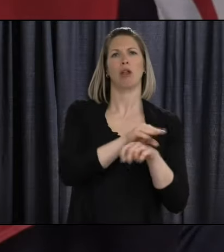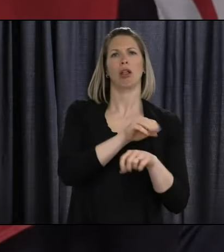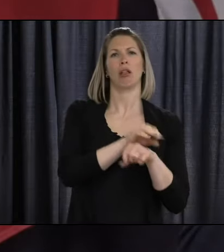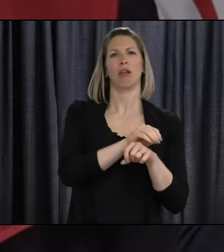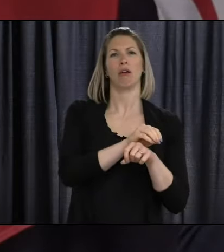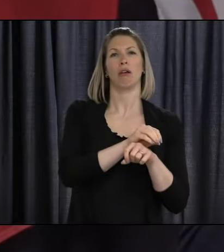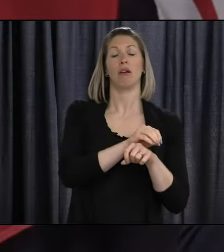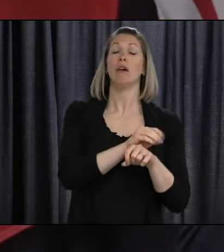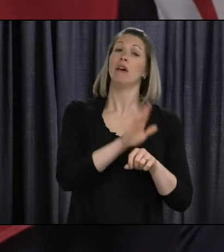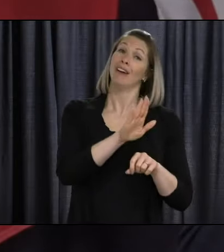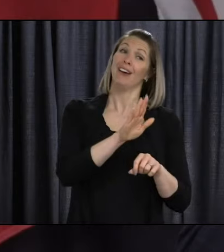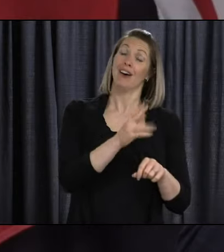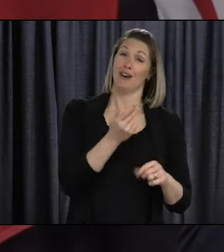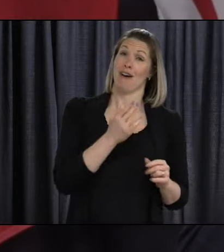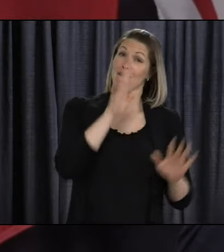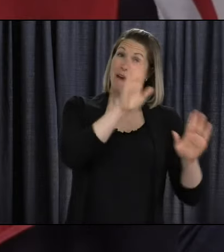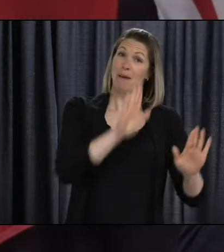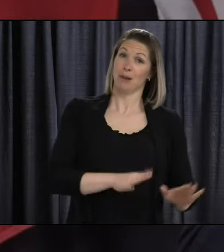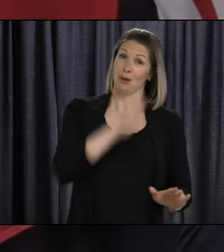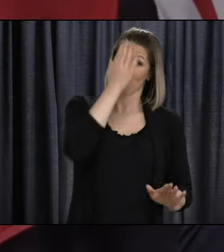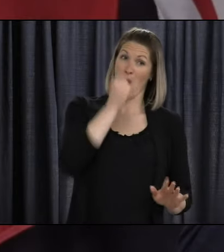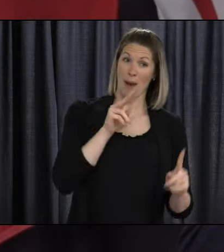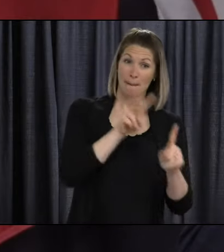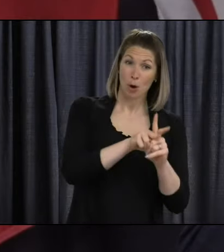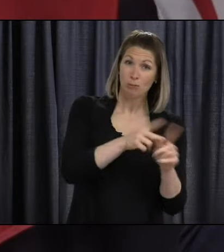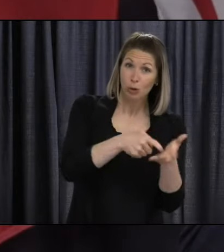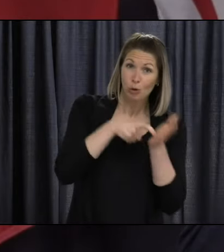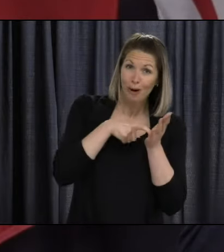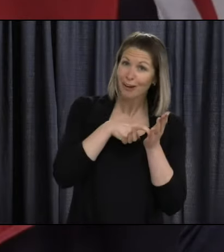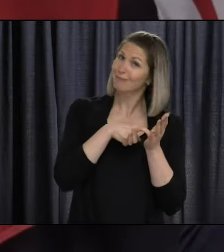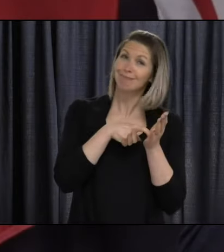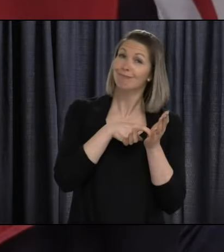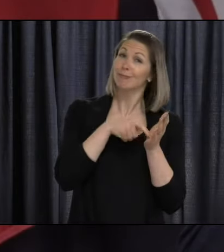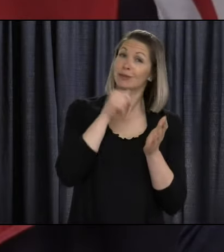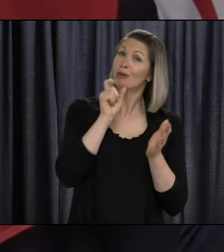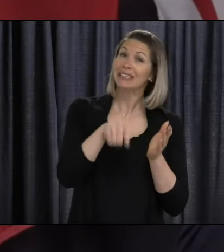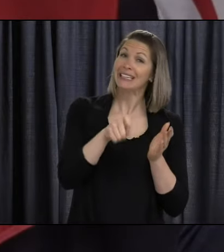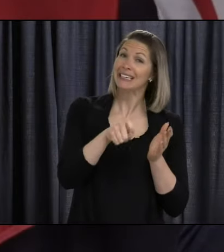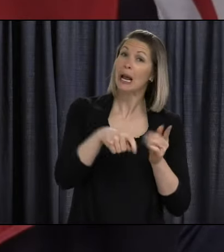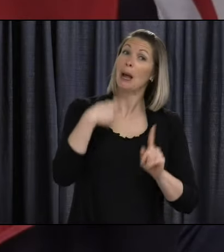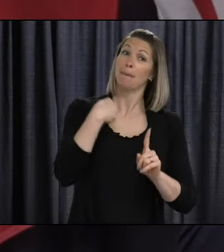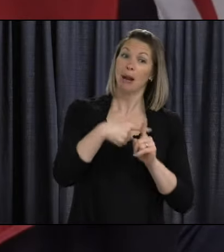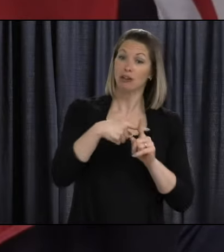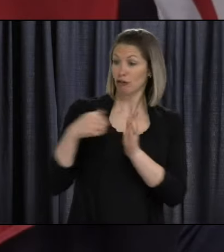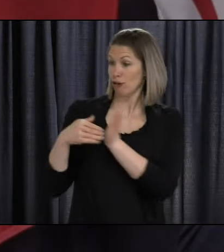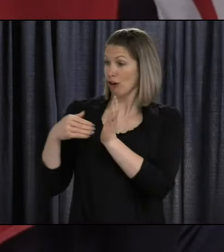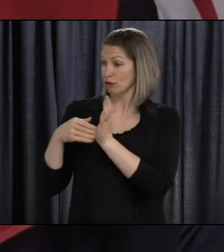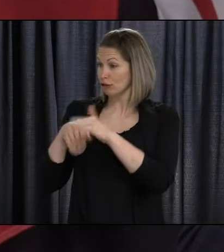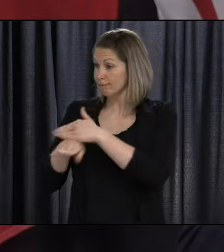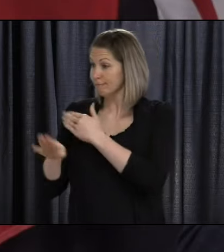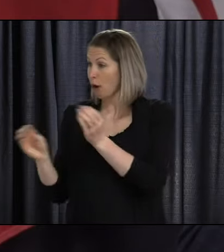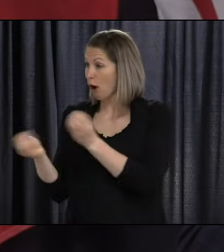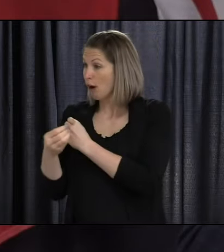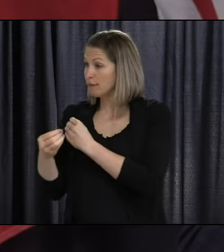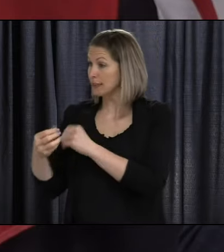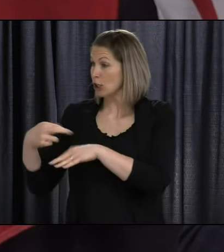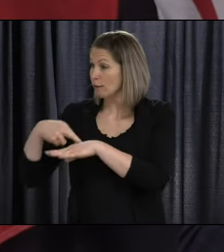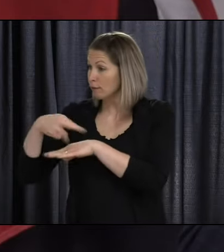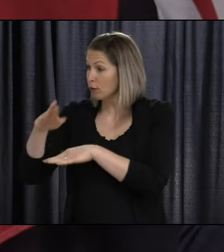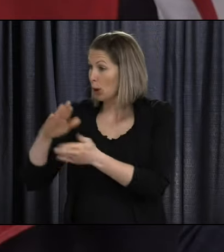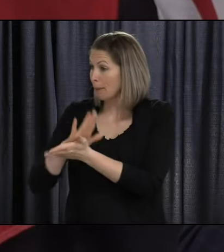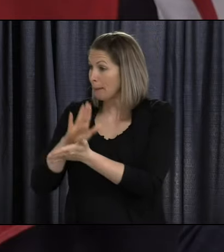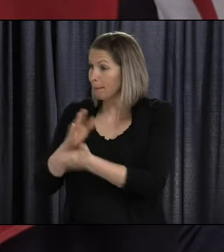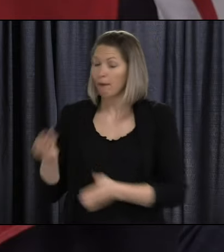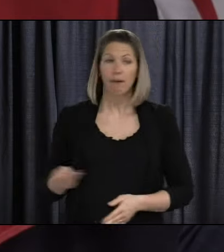do not need an appointment or a referral. This is one of the big changes that we were able to make on mental health, and as we provide